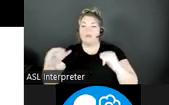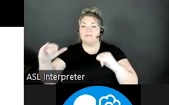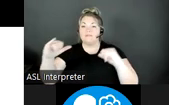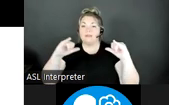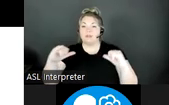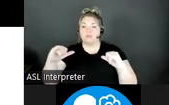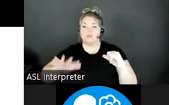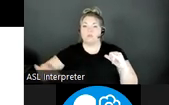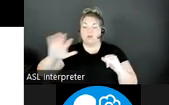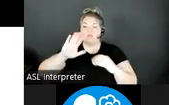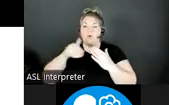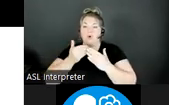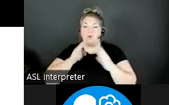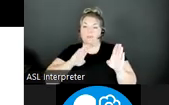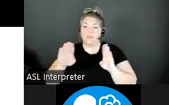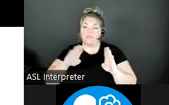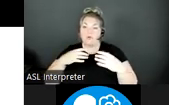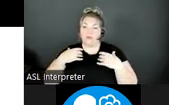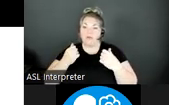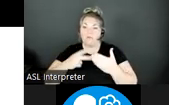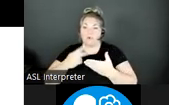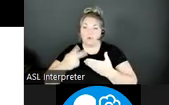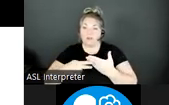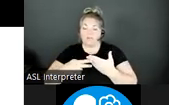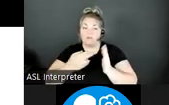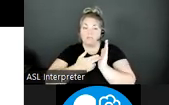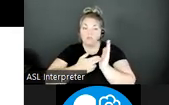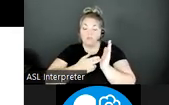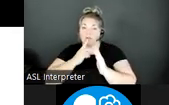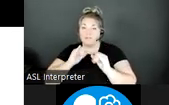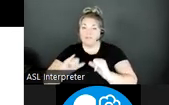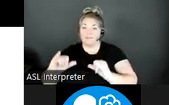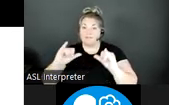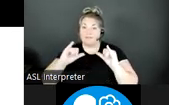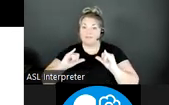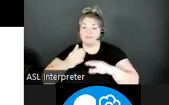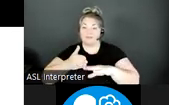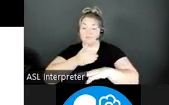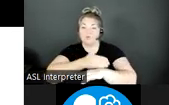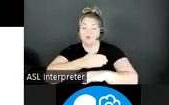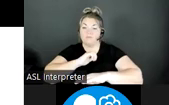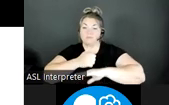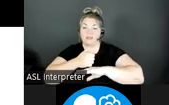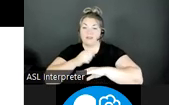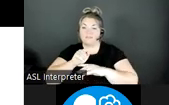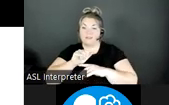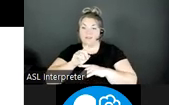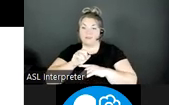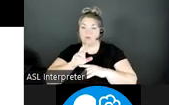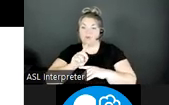all behavioral health programs. So making sure that there's a consistent and improved set of standards for